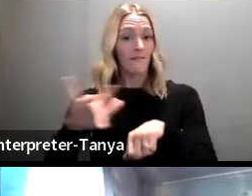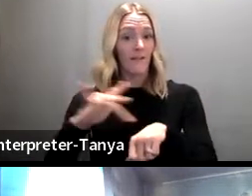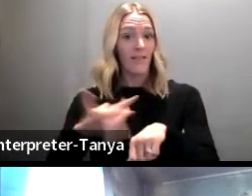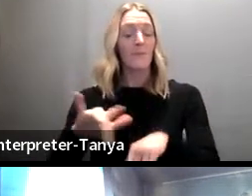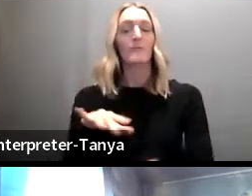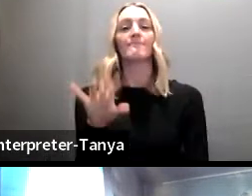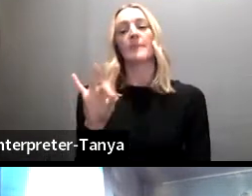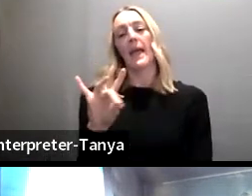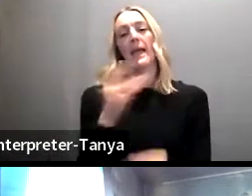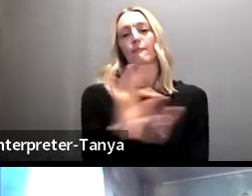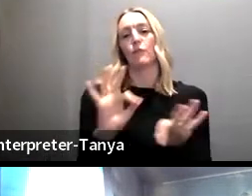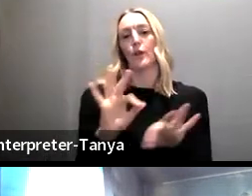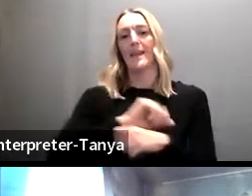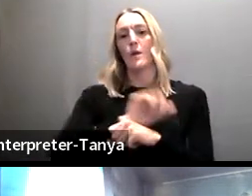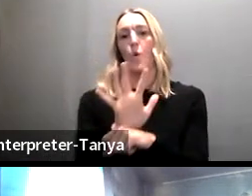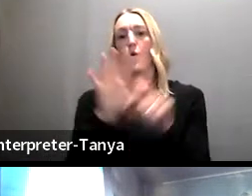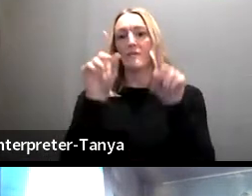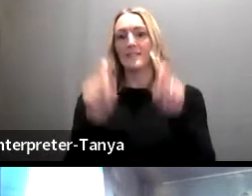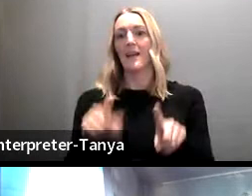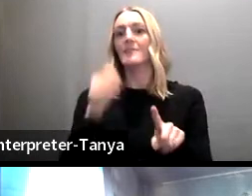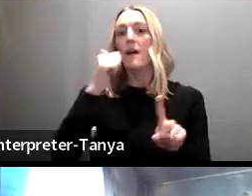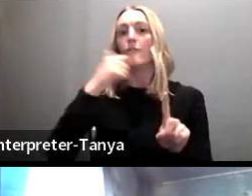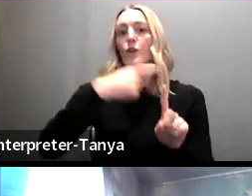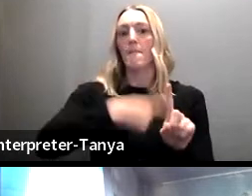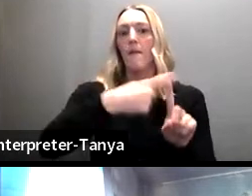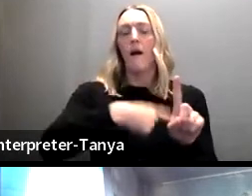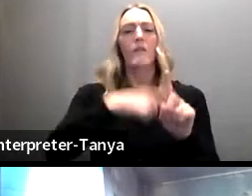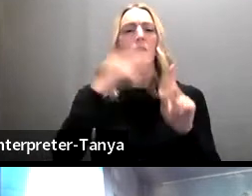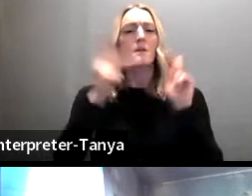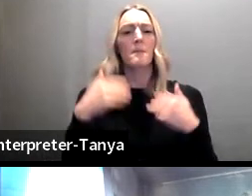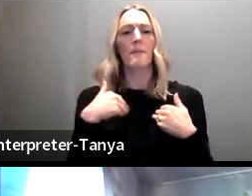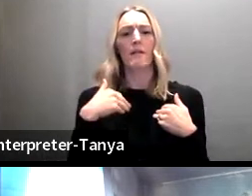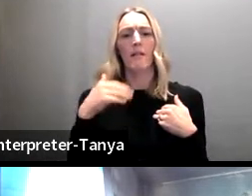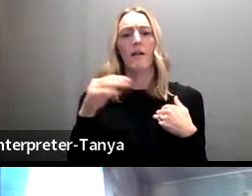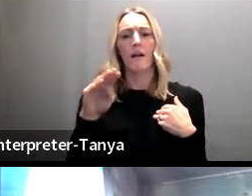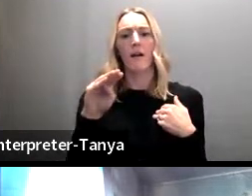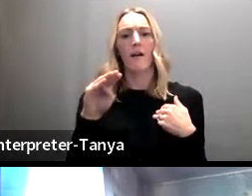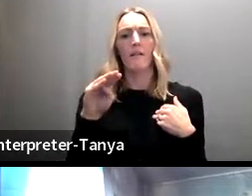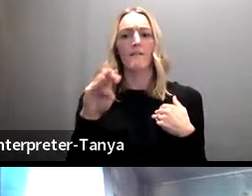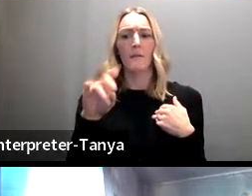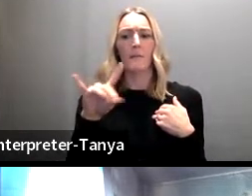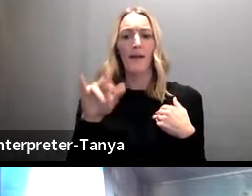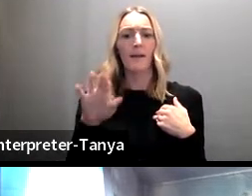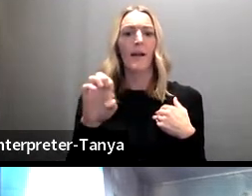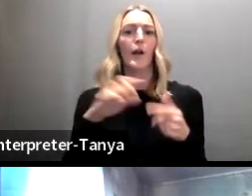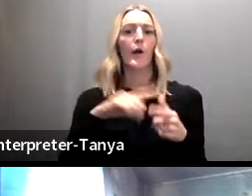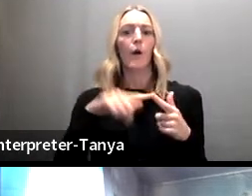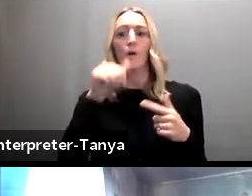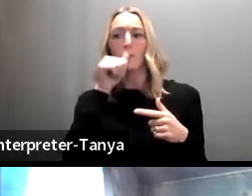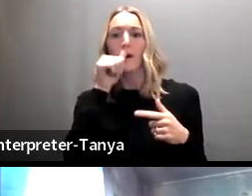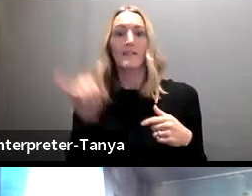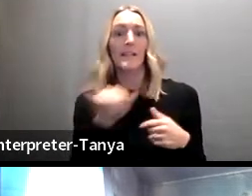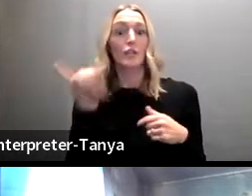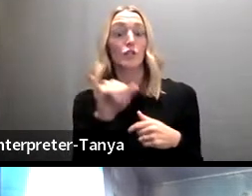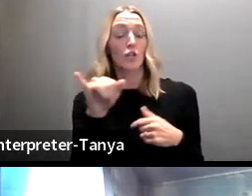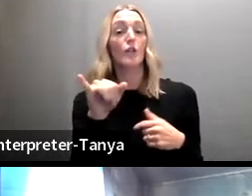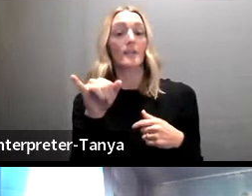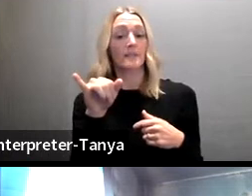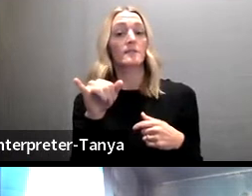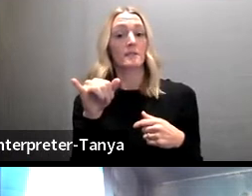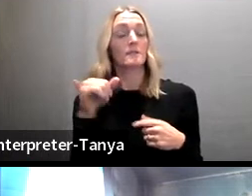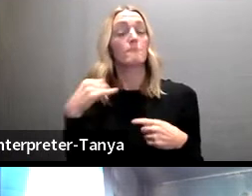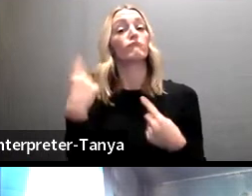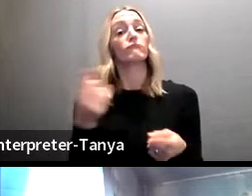free COVID tests per month that people with Medicare, Medicaid, and private insurance were able to get. So that's kind of like a